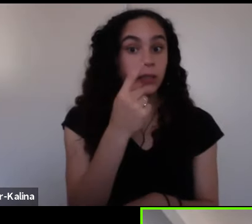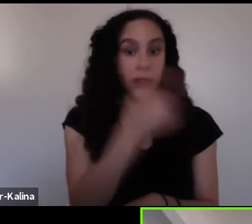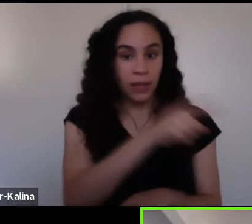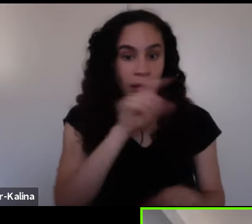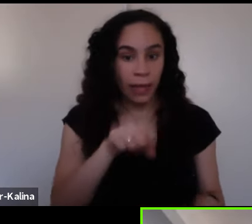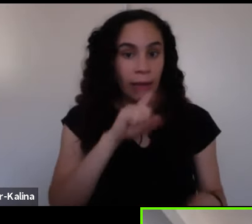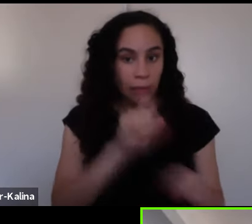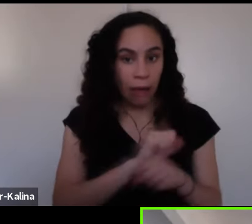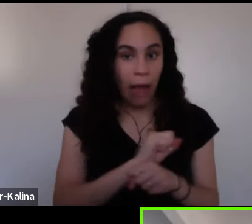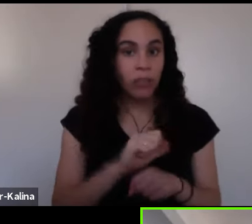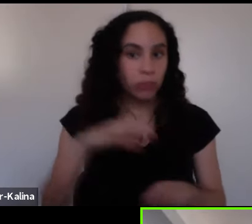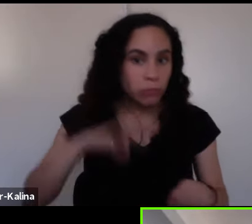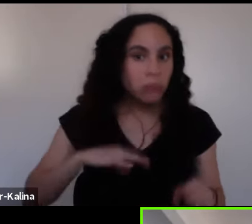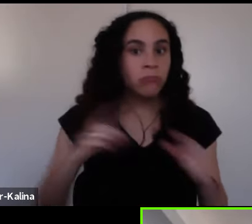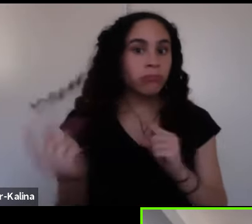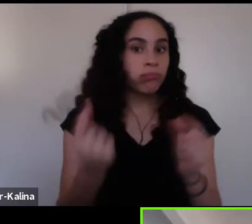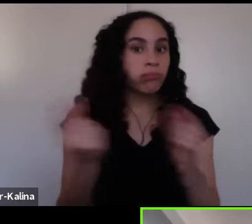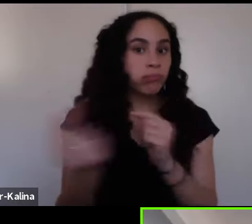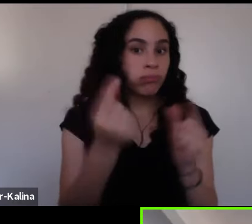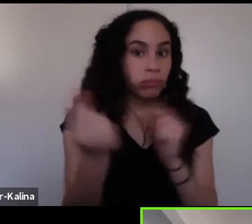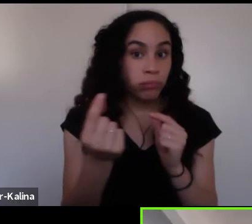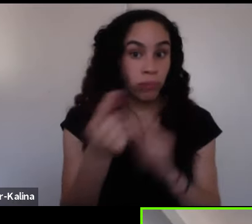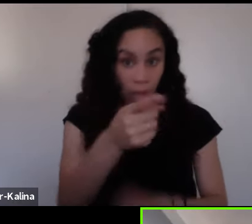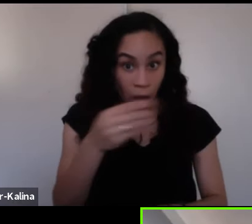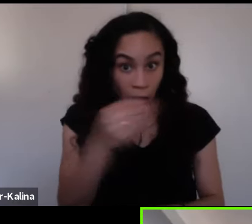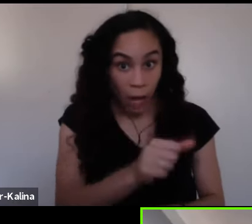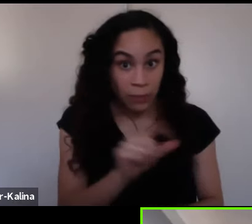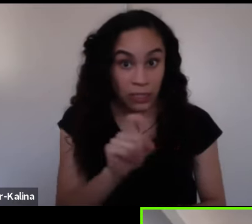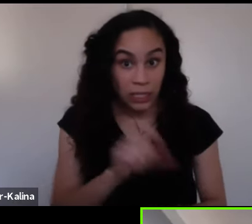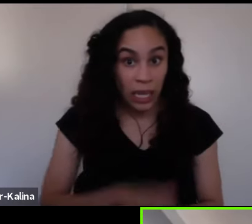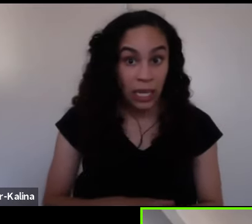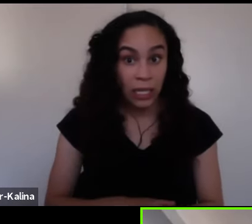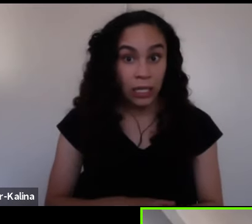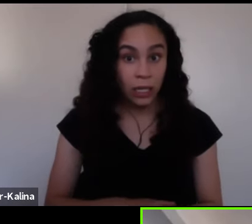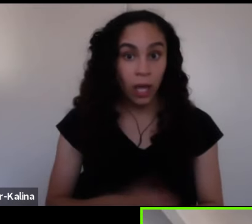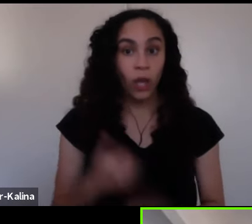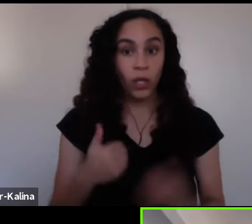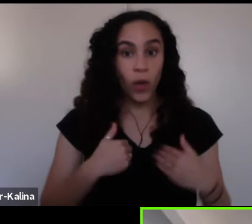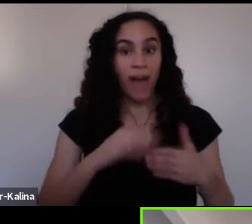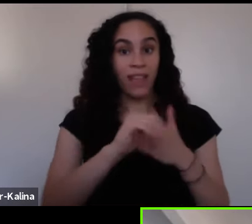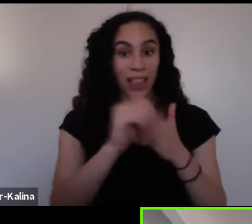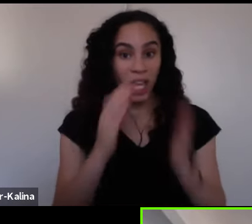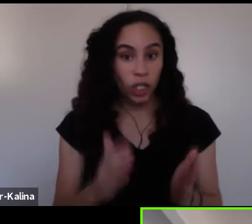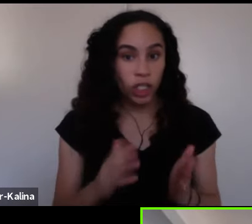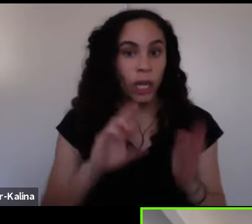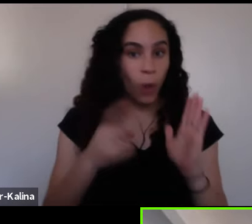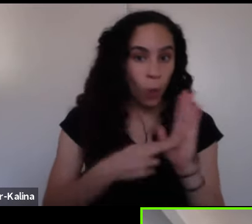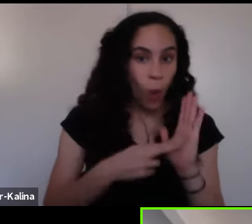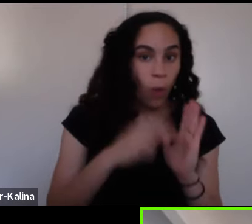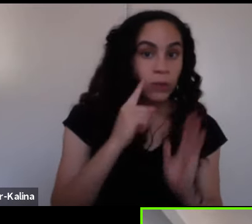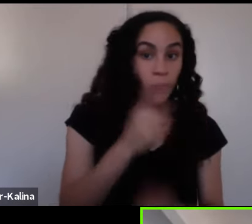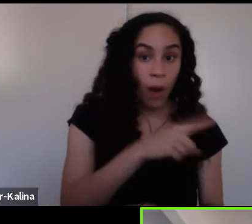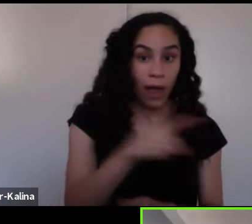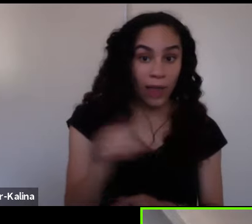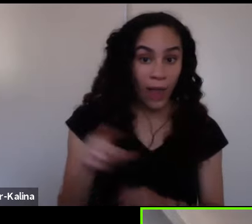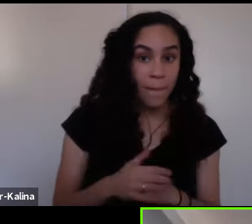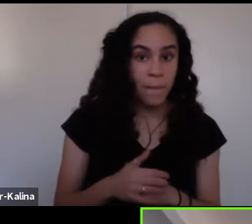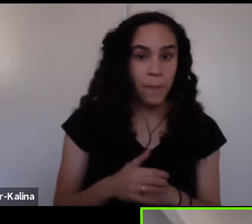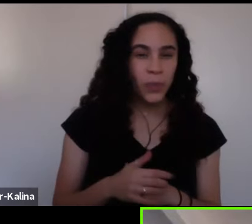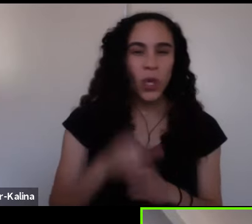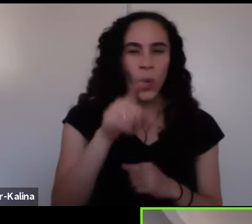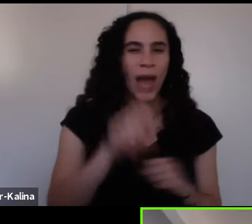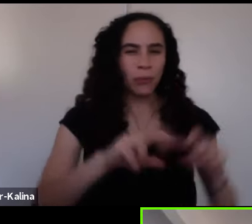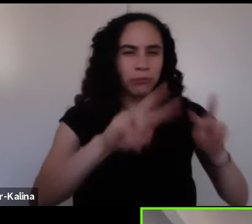things? Are they compensated, right? Do you have leadership roles for them? You would have to take a look at